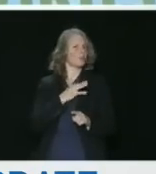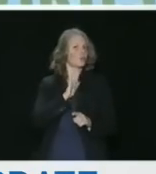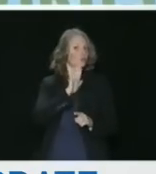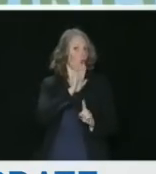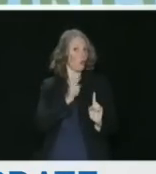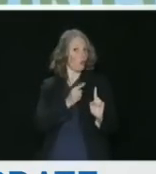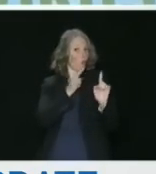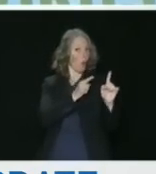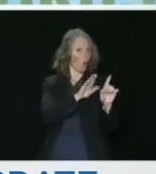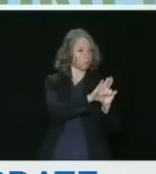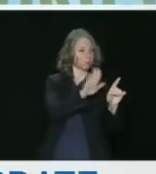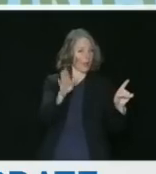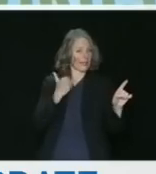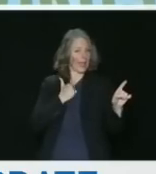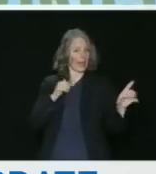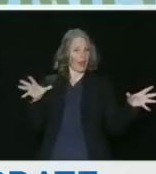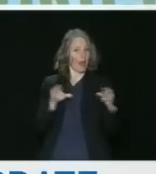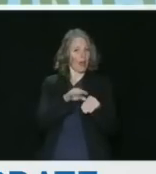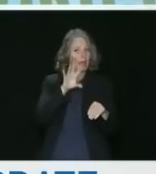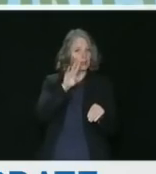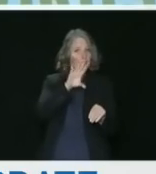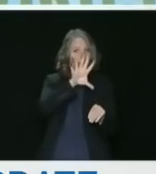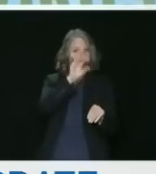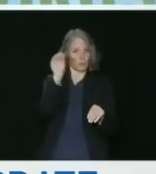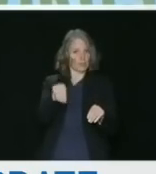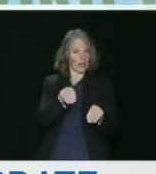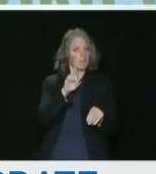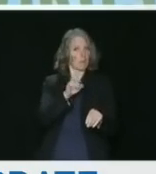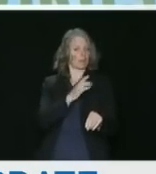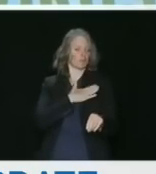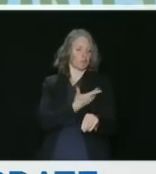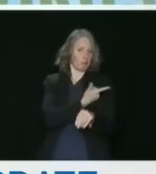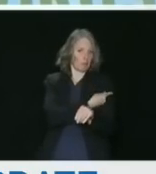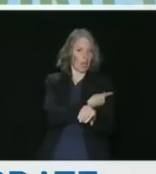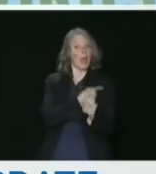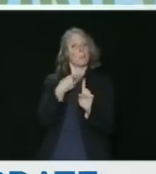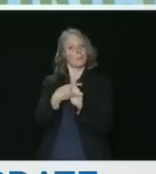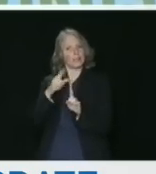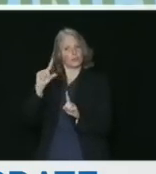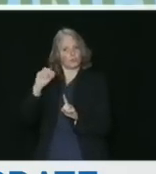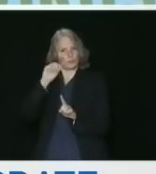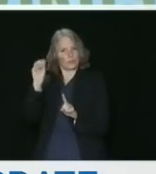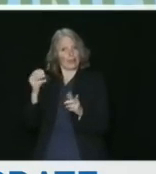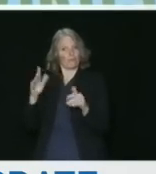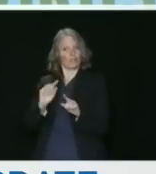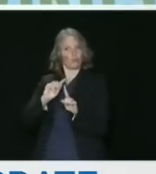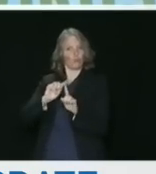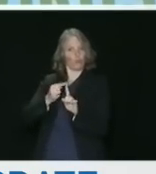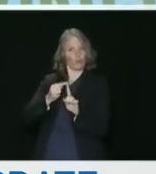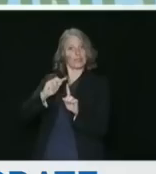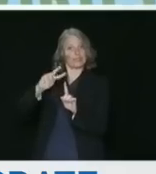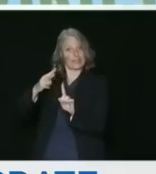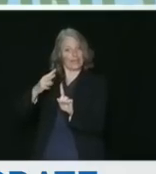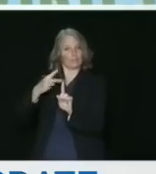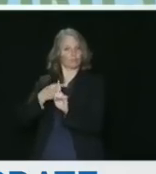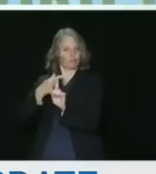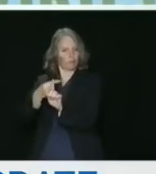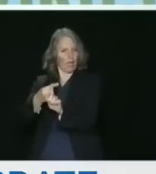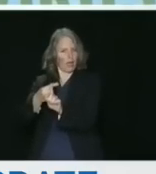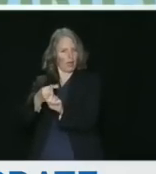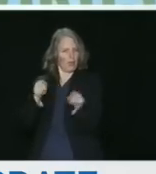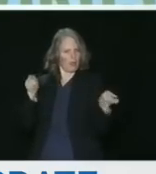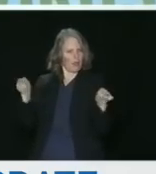who would need to be vaccinated, in addition to 20% of adults who will receive the second dose, would